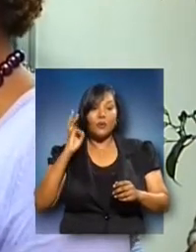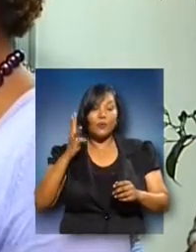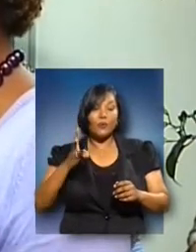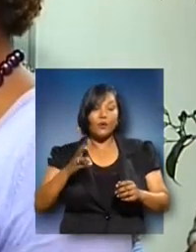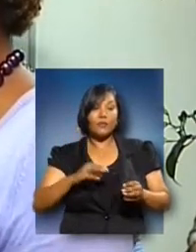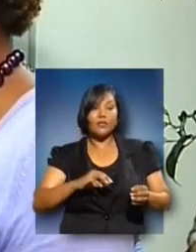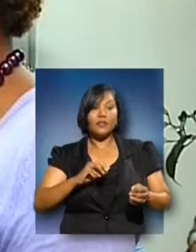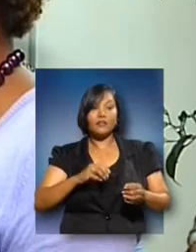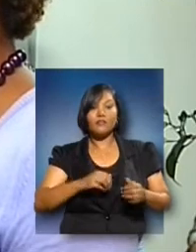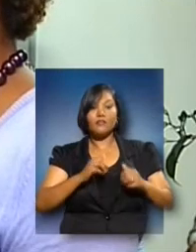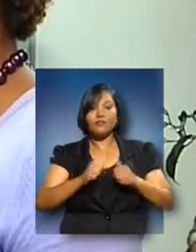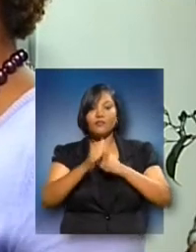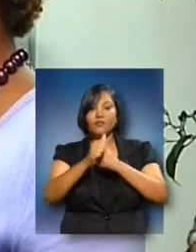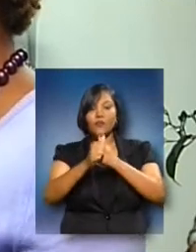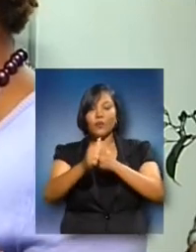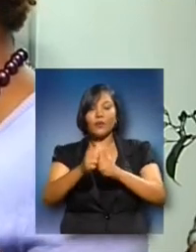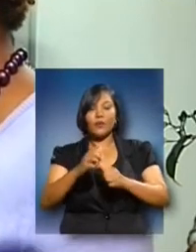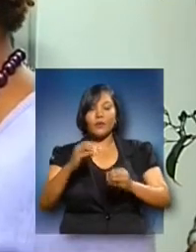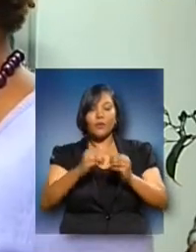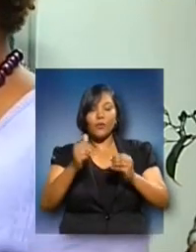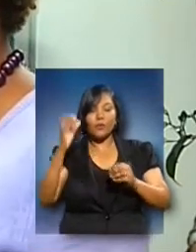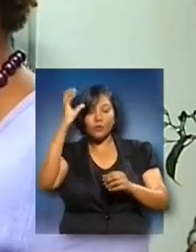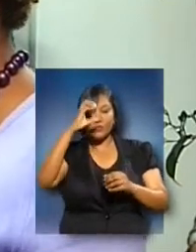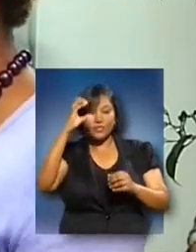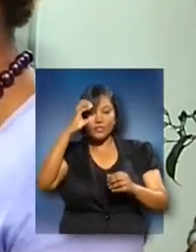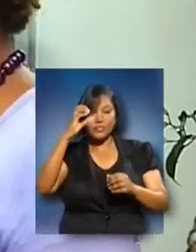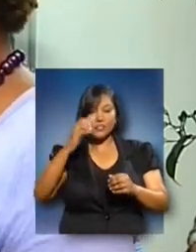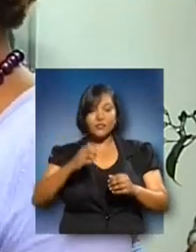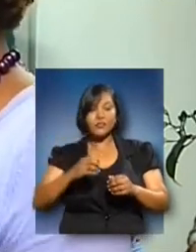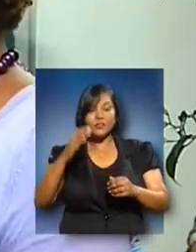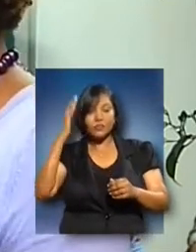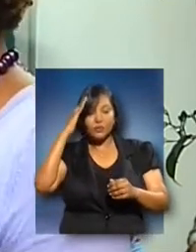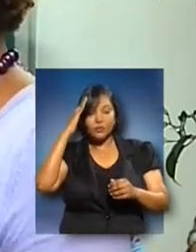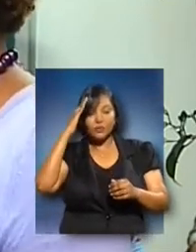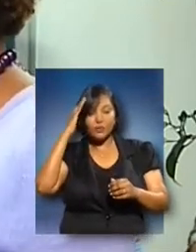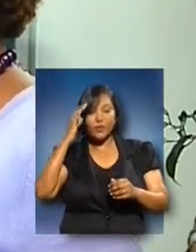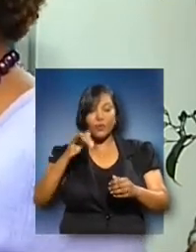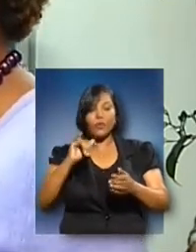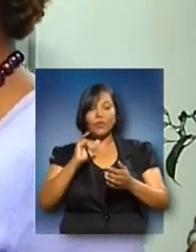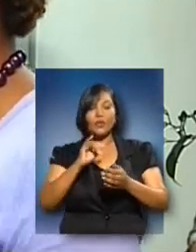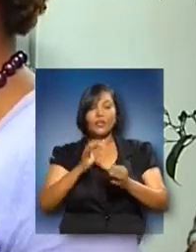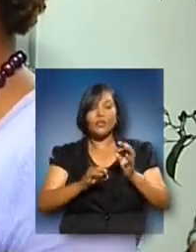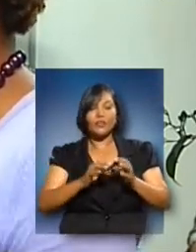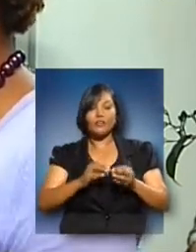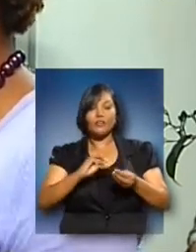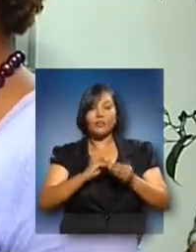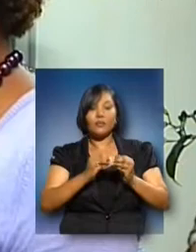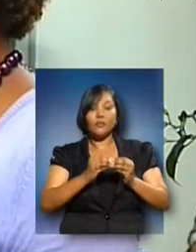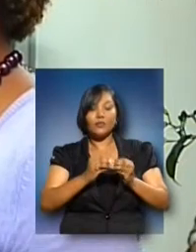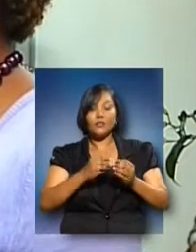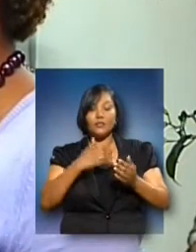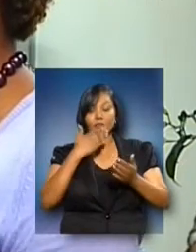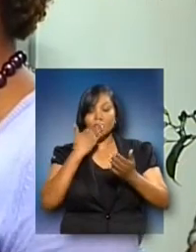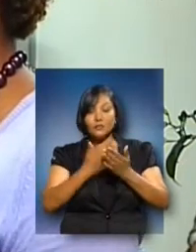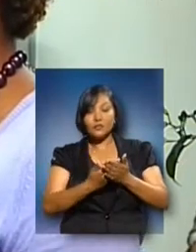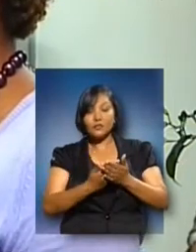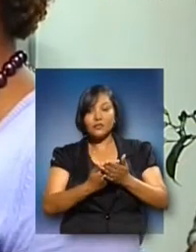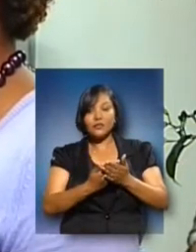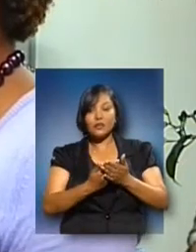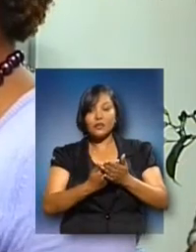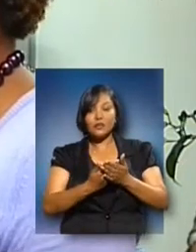in terms of prior implementation, which we've done already, and after implementation, in the interest